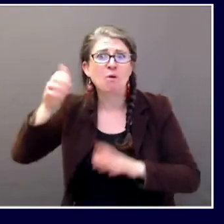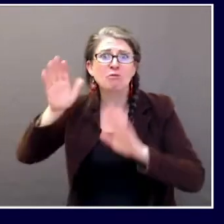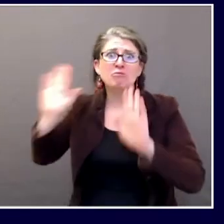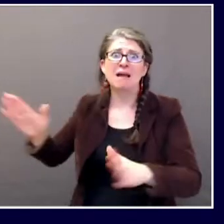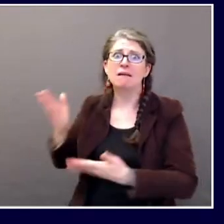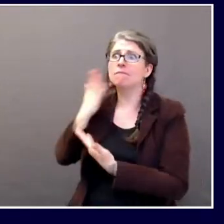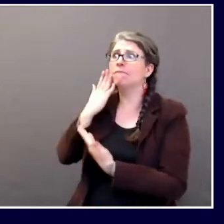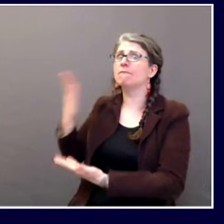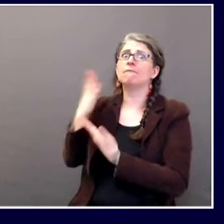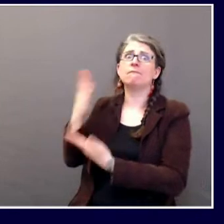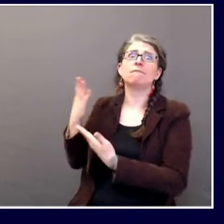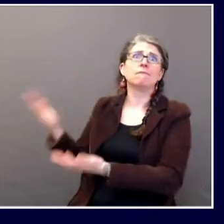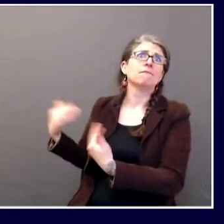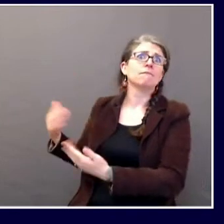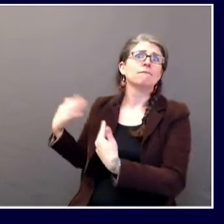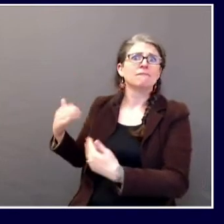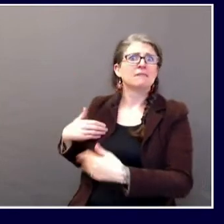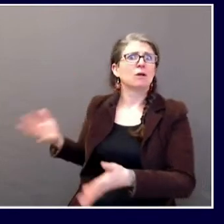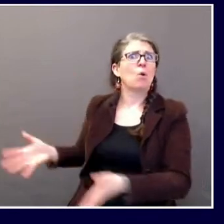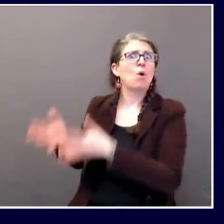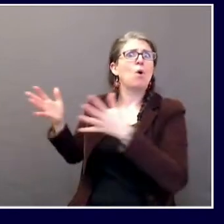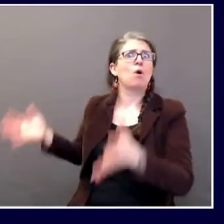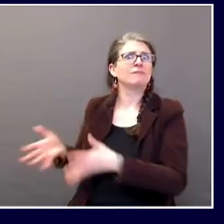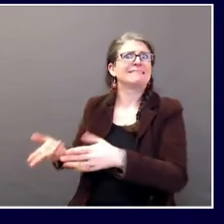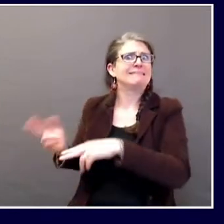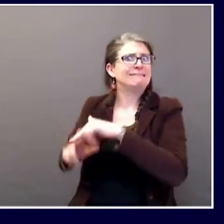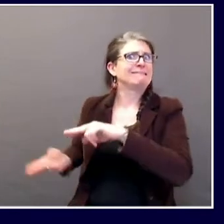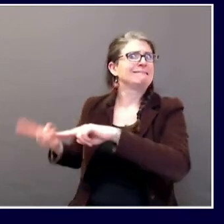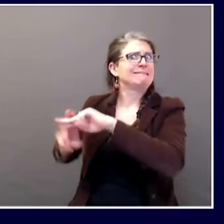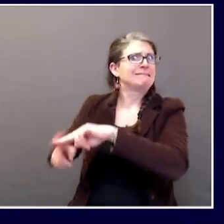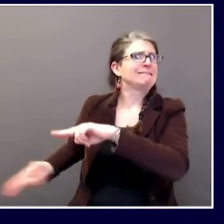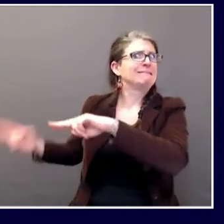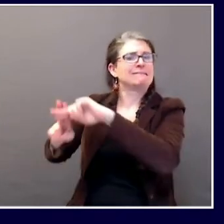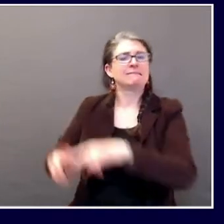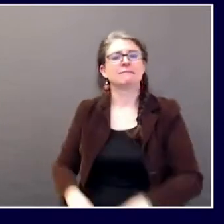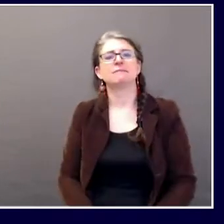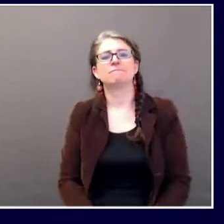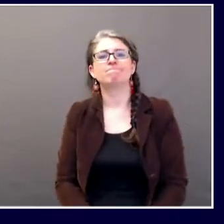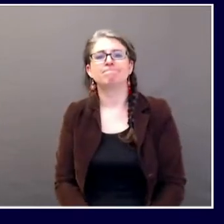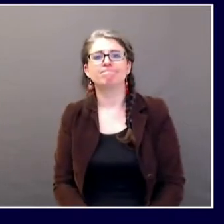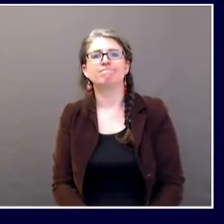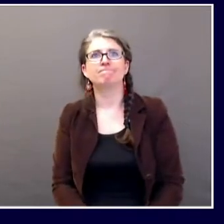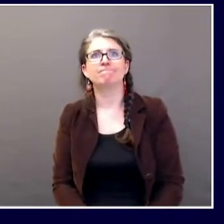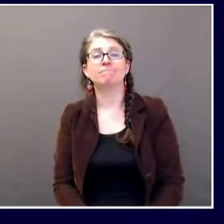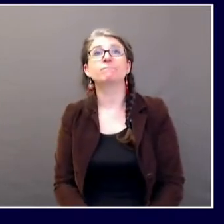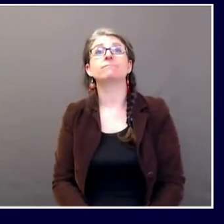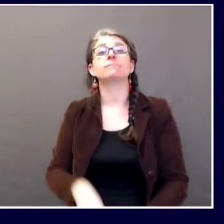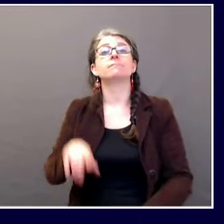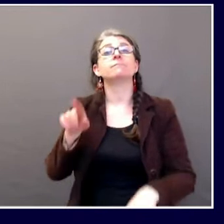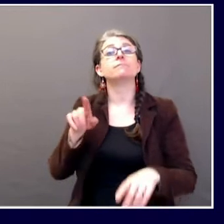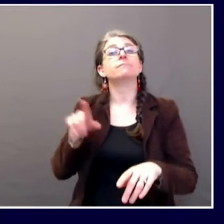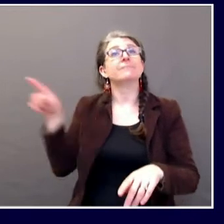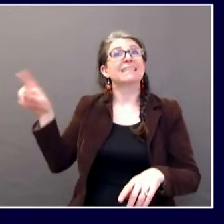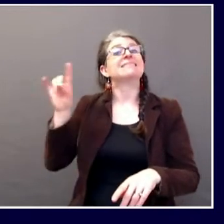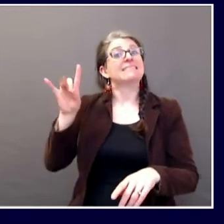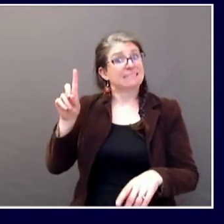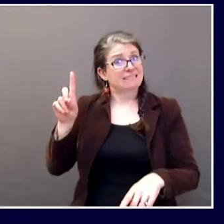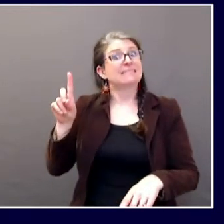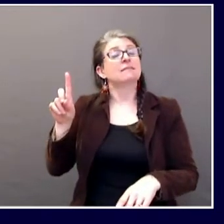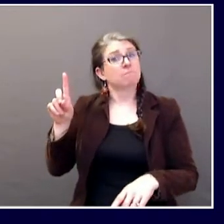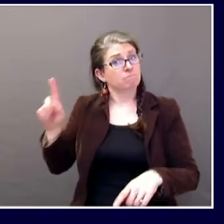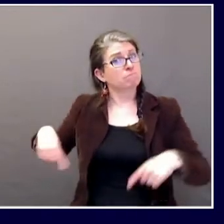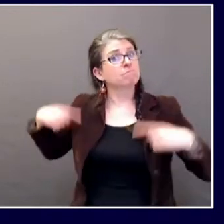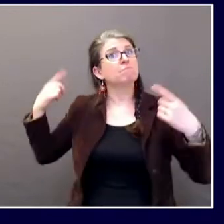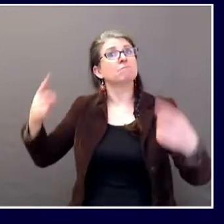allotment to states, as well as to give us some degree of visibility and stability for how it might look, not just for the subsequent